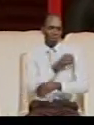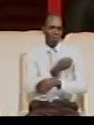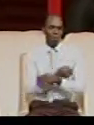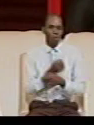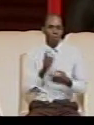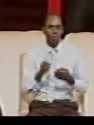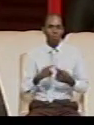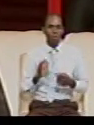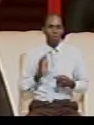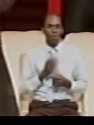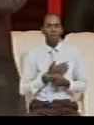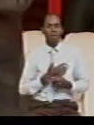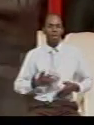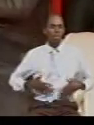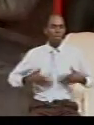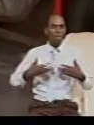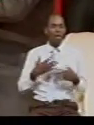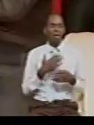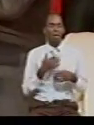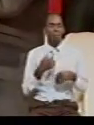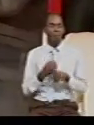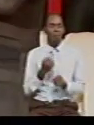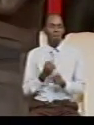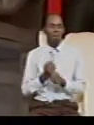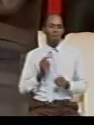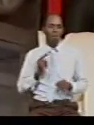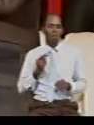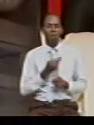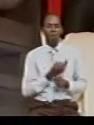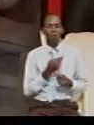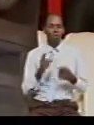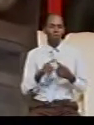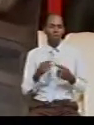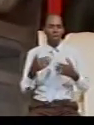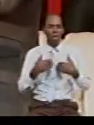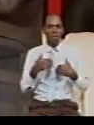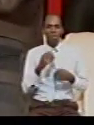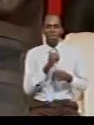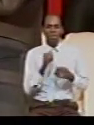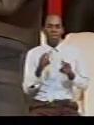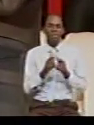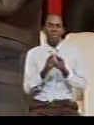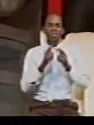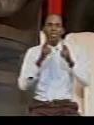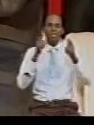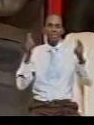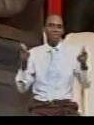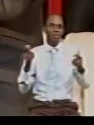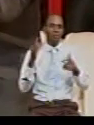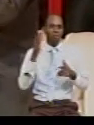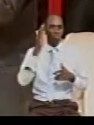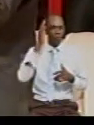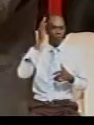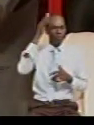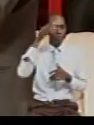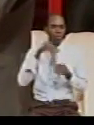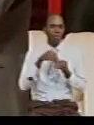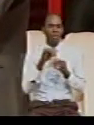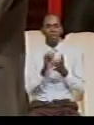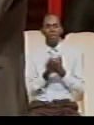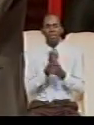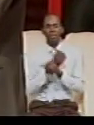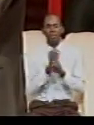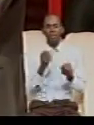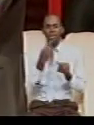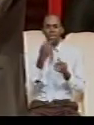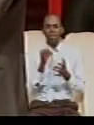lives. And it makes us to have a great future in that salvation. And it says,